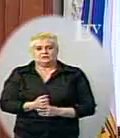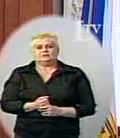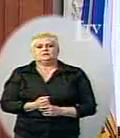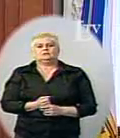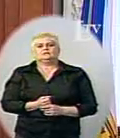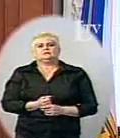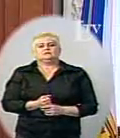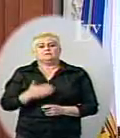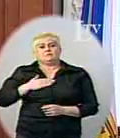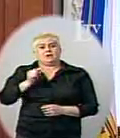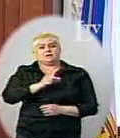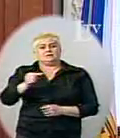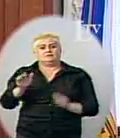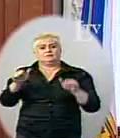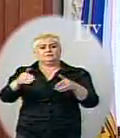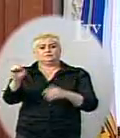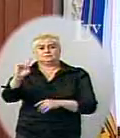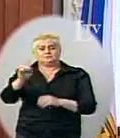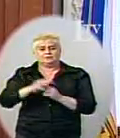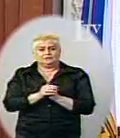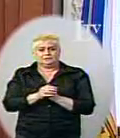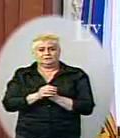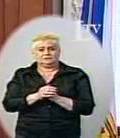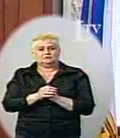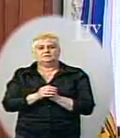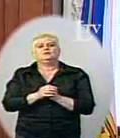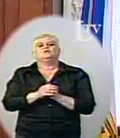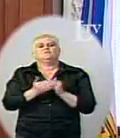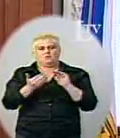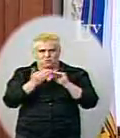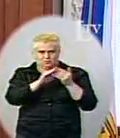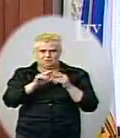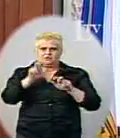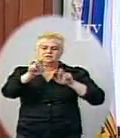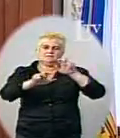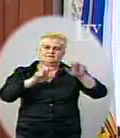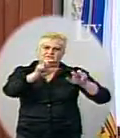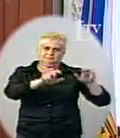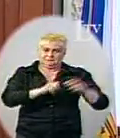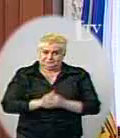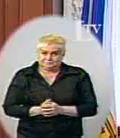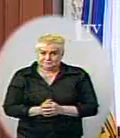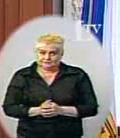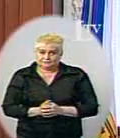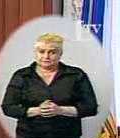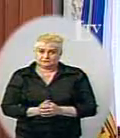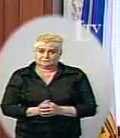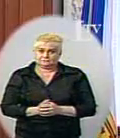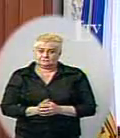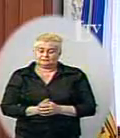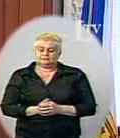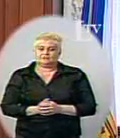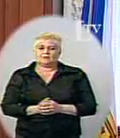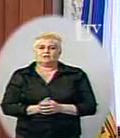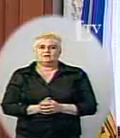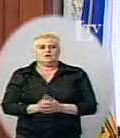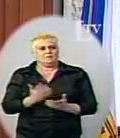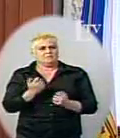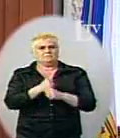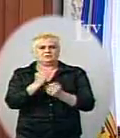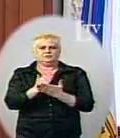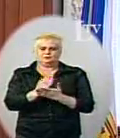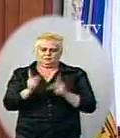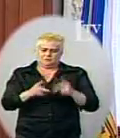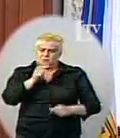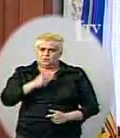will focus its attention on investing in communities throughout the province. The quality of life enjoyed by